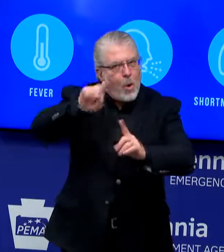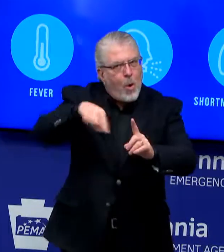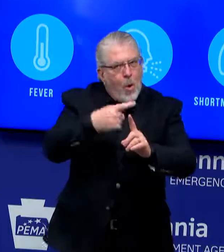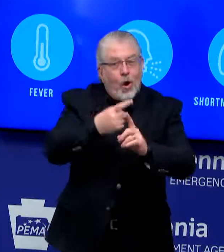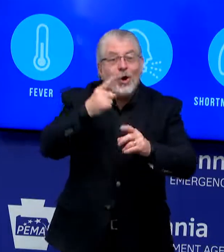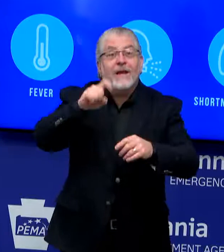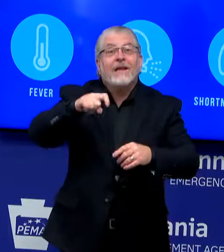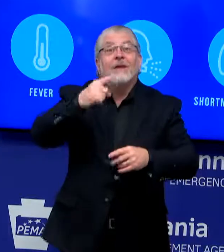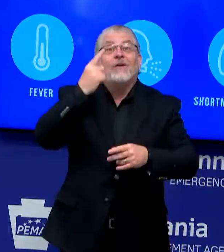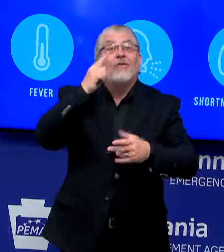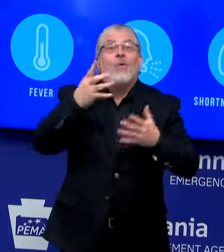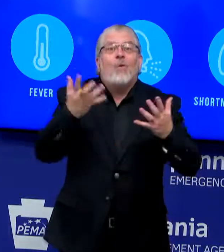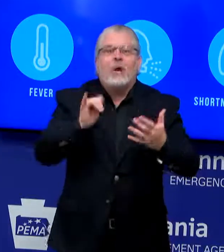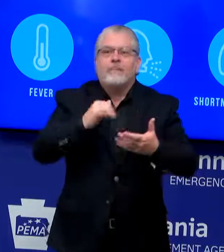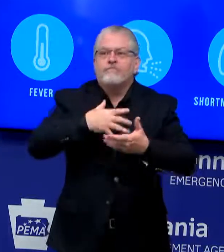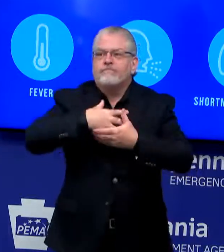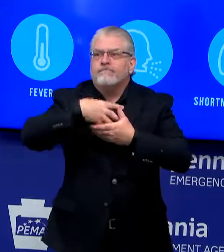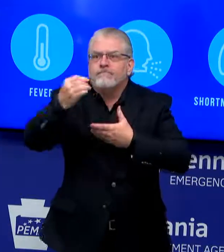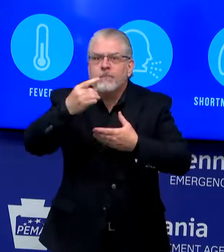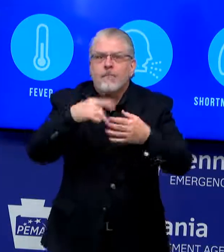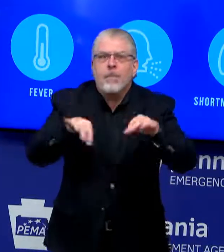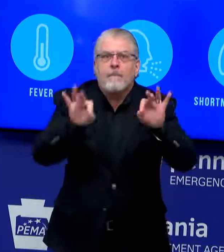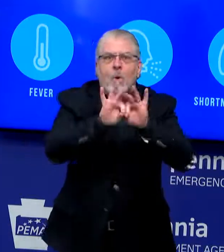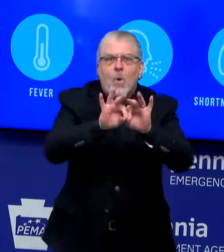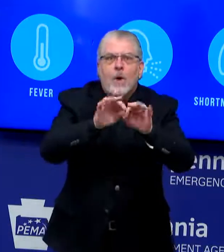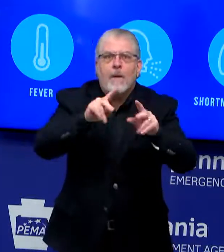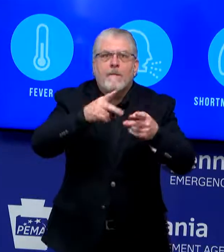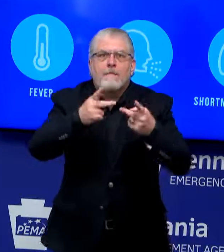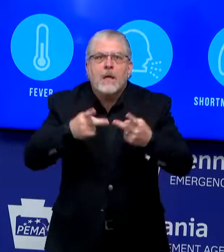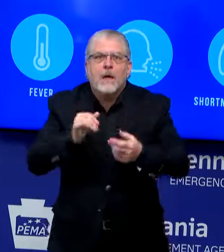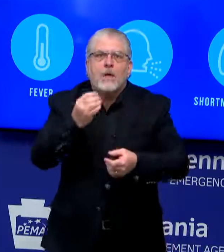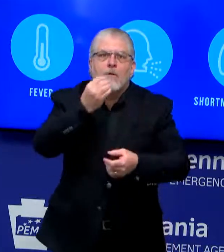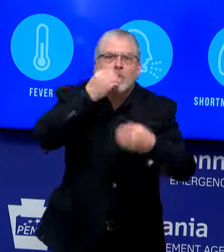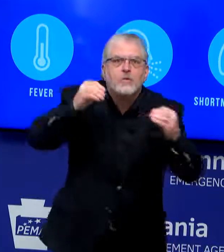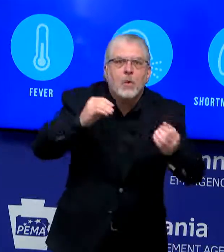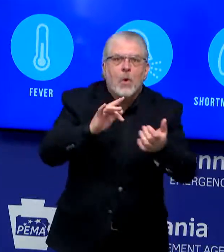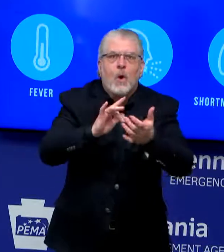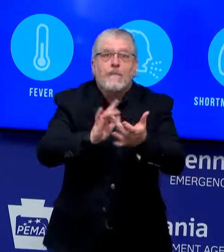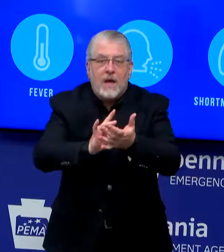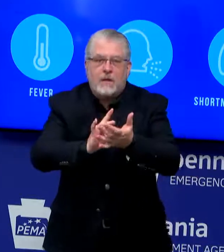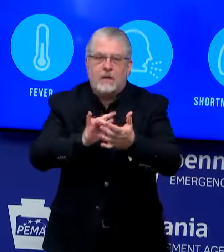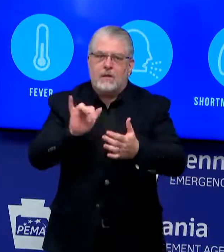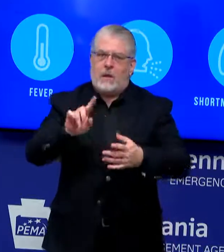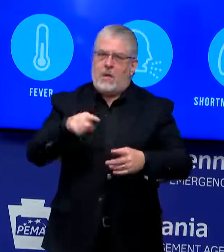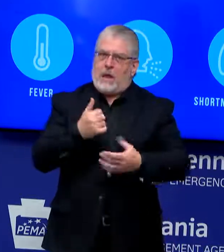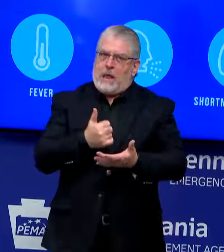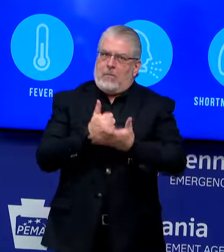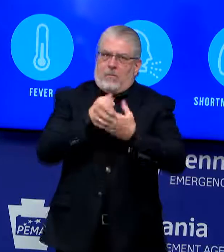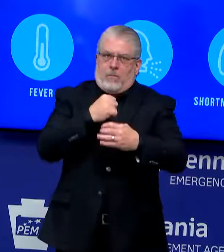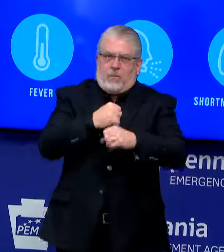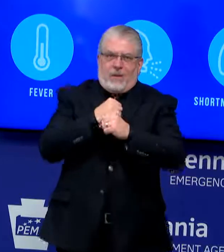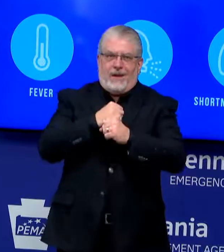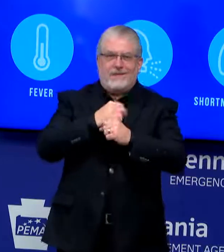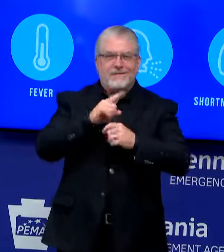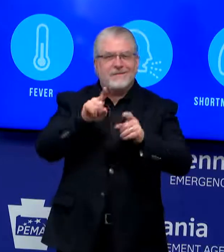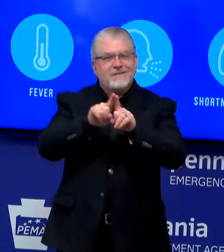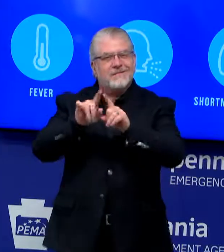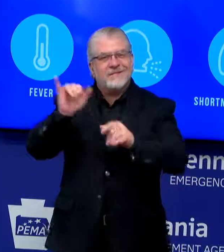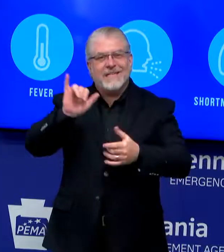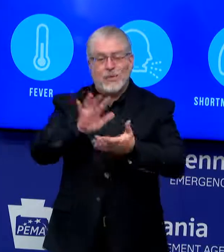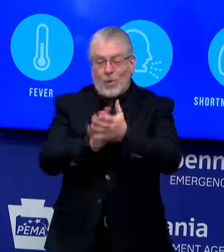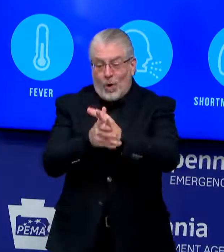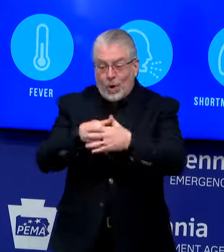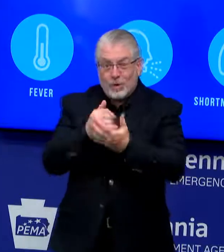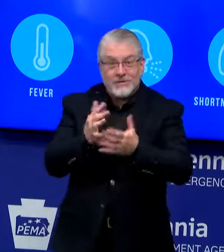COVID-19. Now, just like washing your hands and covering your cough are effective measures, it's important to remember that